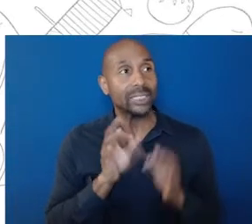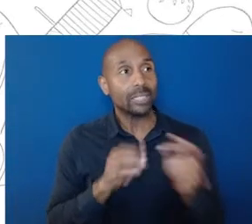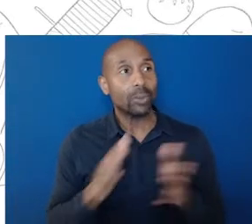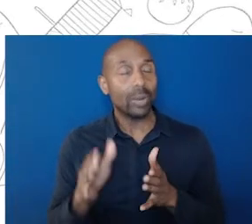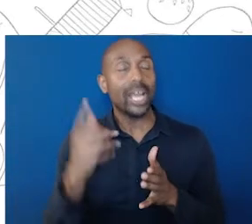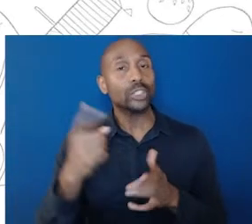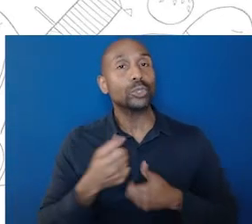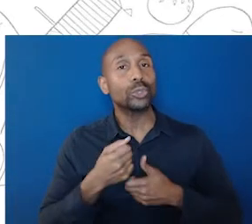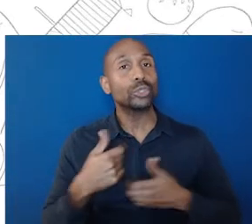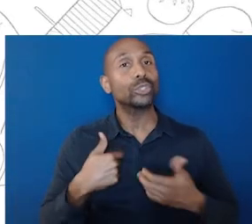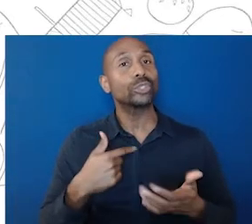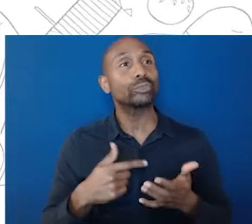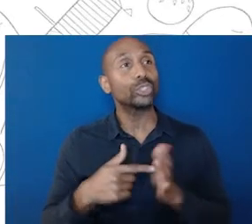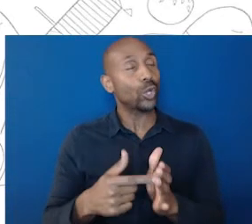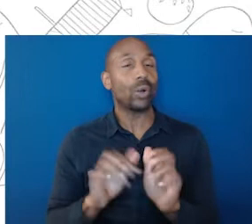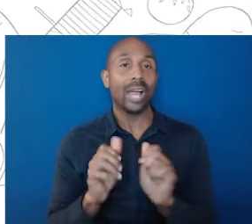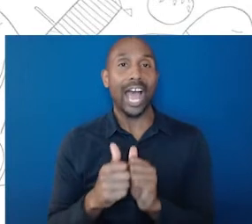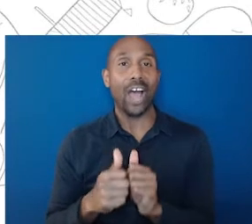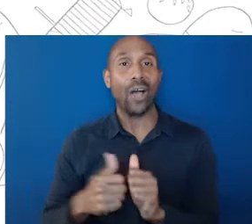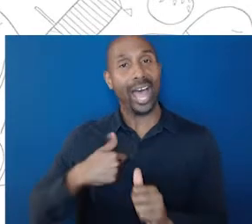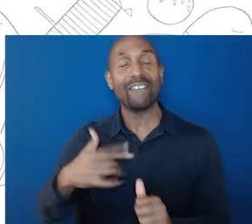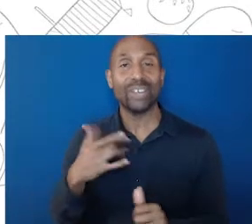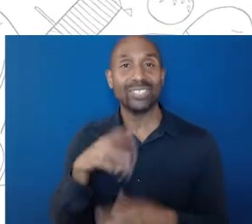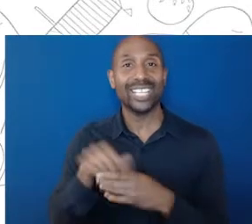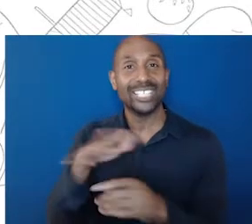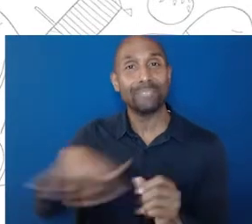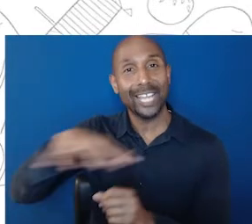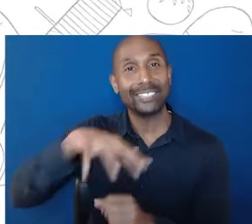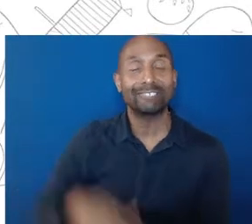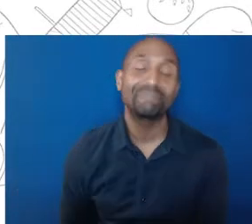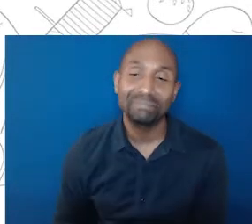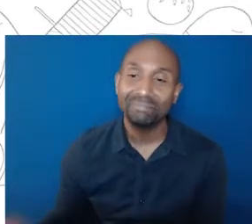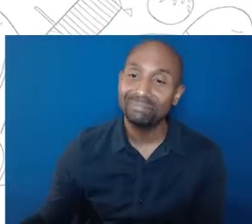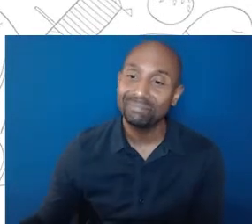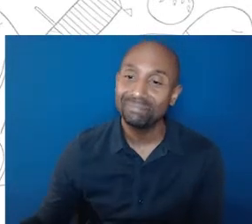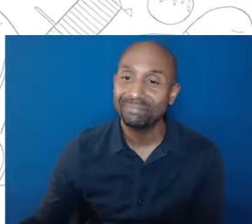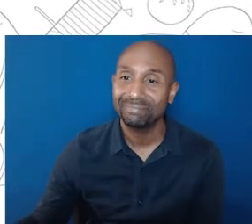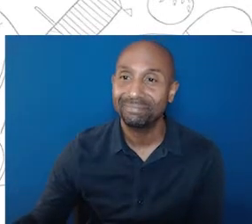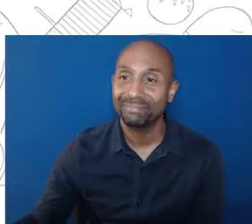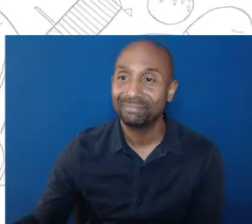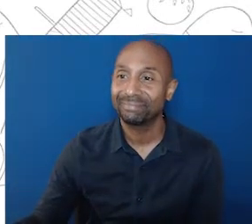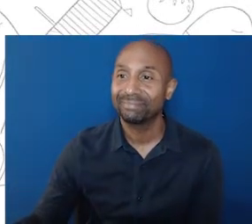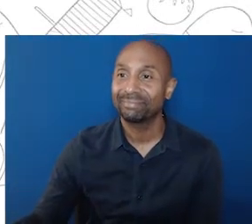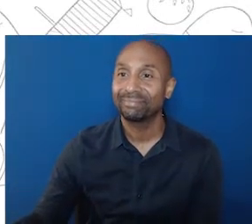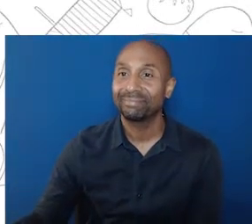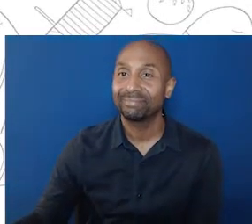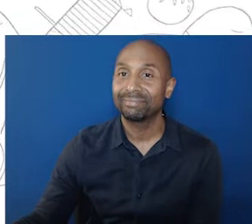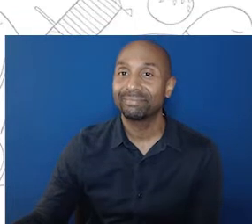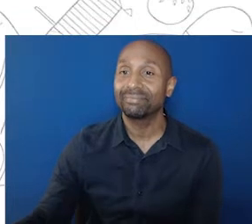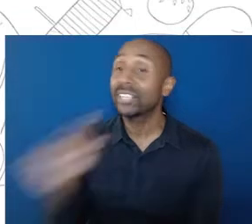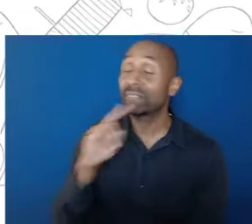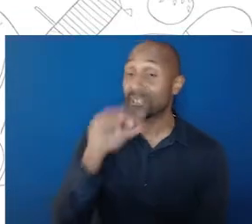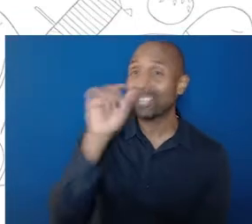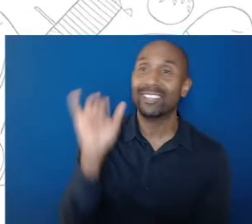simply put expression of how I felt in that space. That's great. I love the image of it's the tree trunk, but it's also new